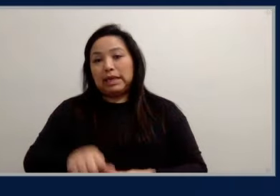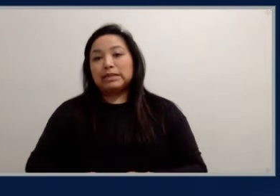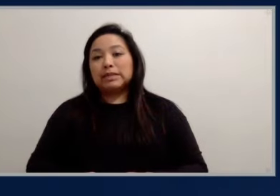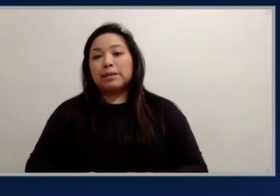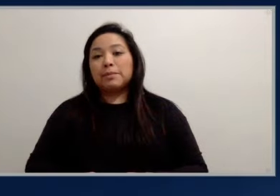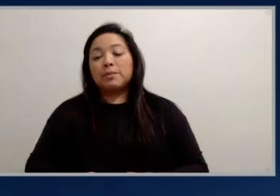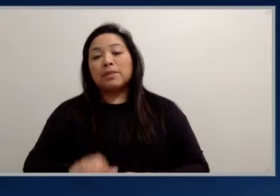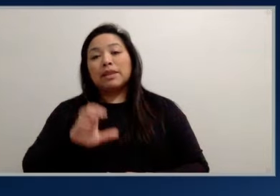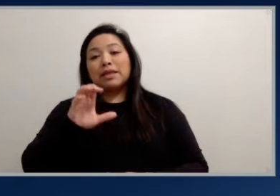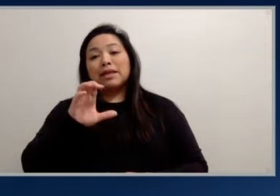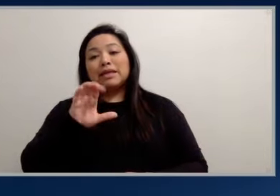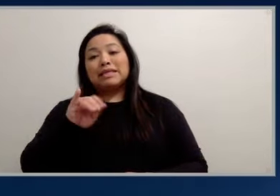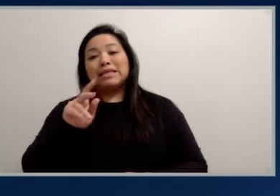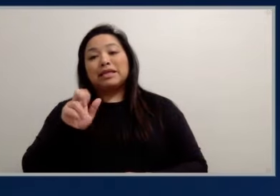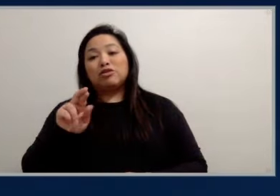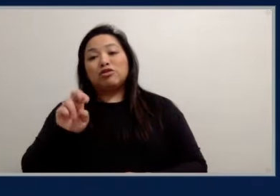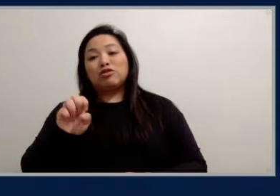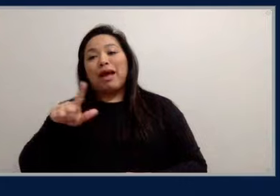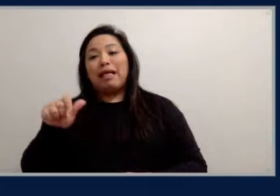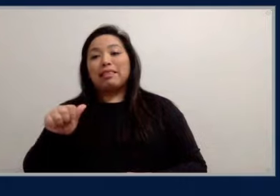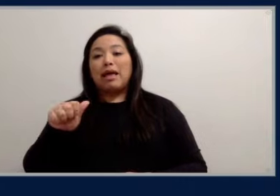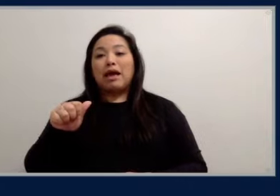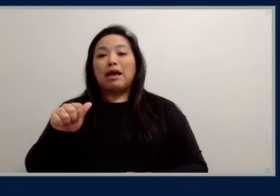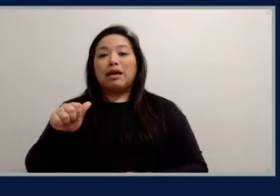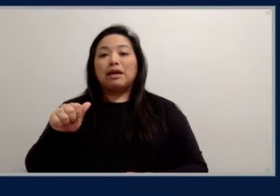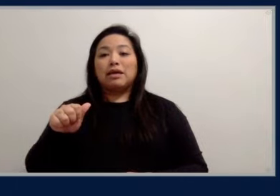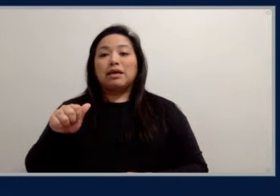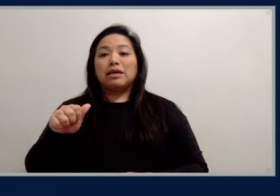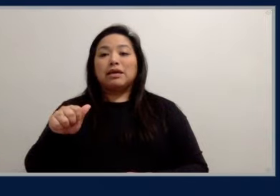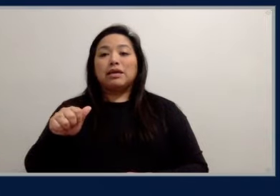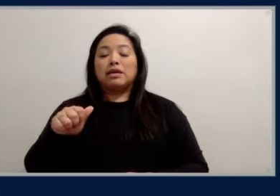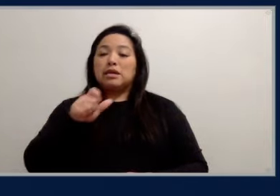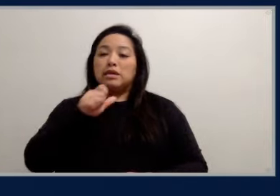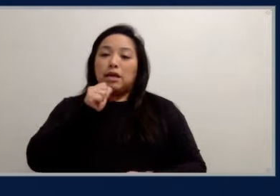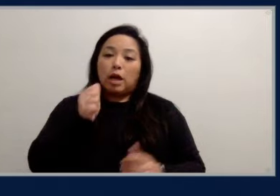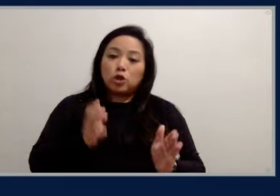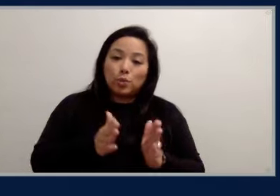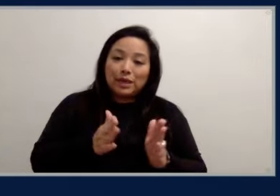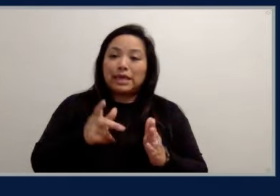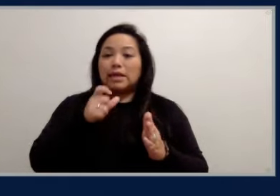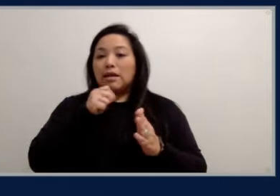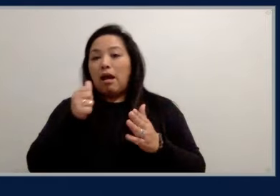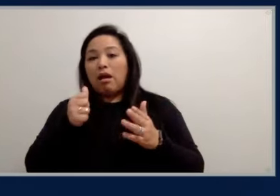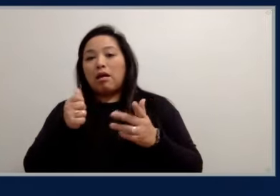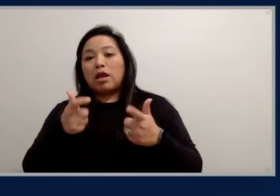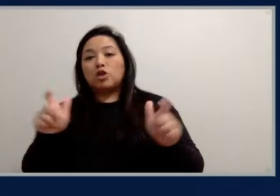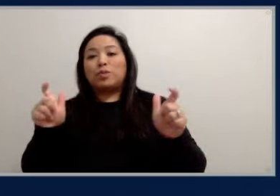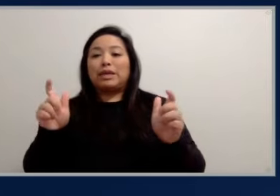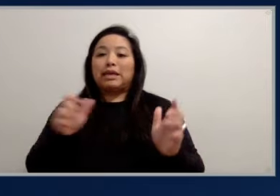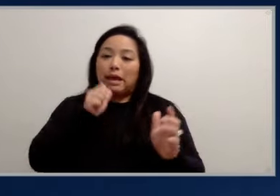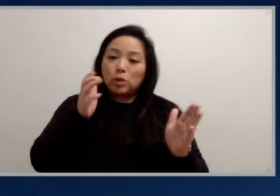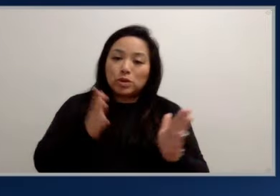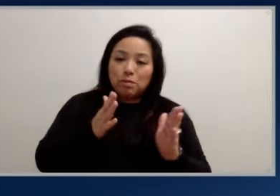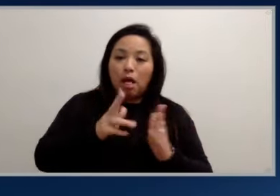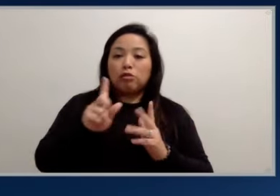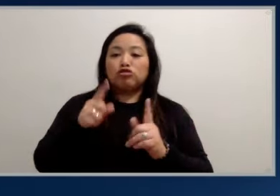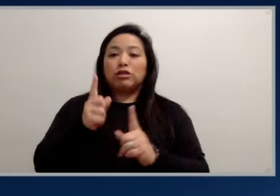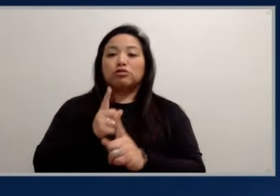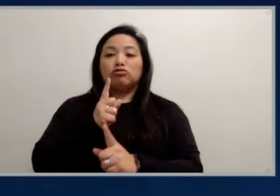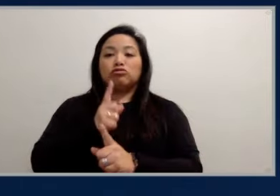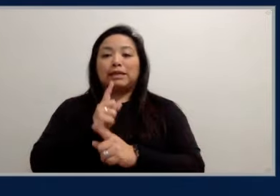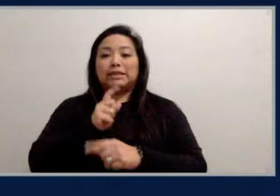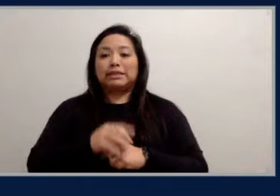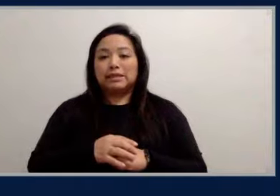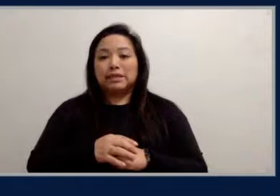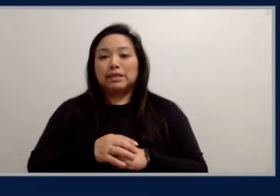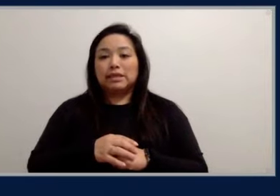Cinderella effect. Not too big, not too just right. Capacity when you need it. So let's walk through a use case. Let's say I'm training a foundation model. I'm eager